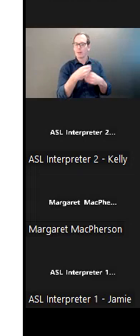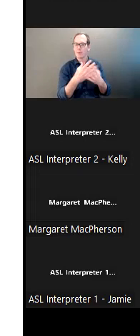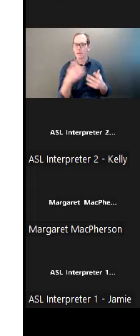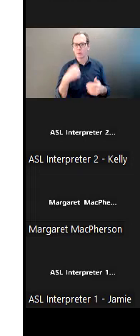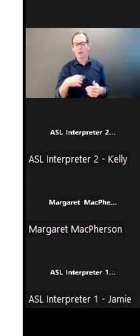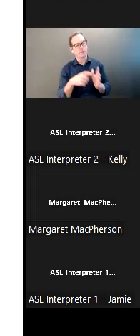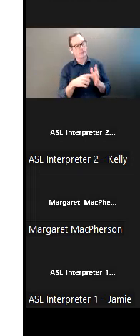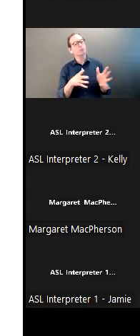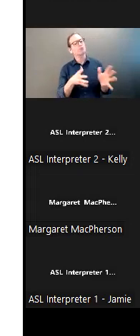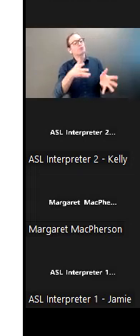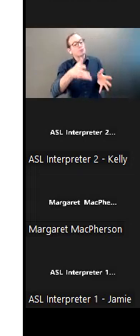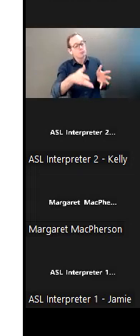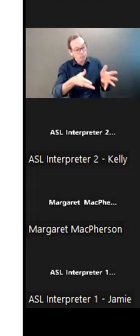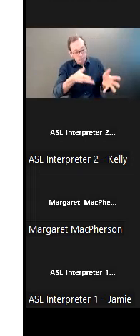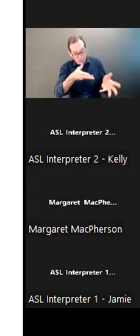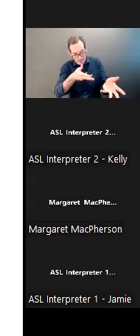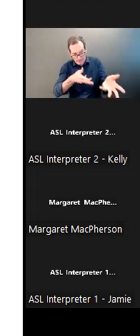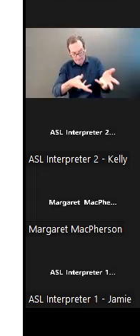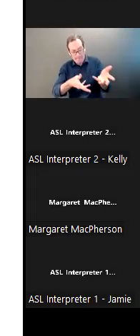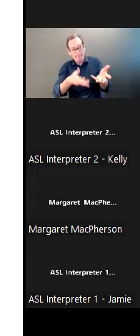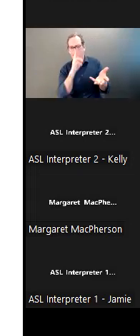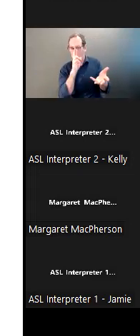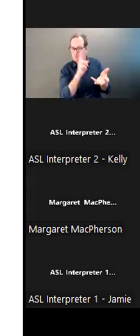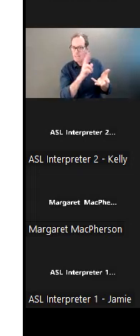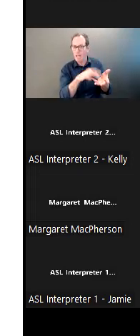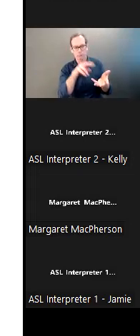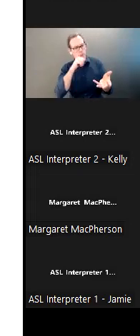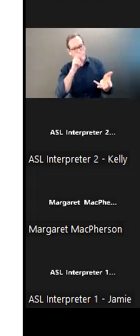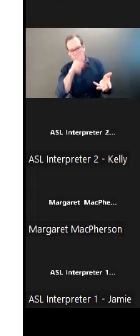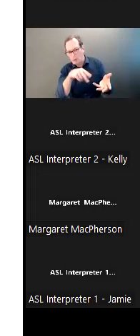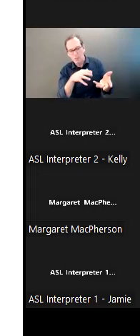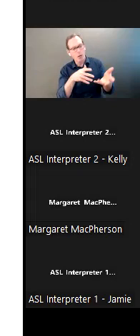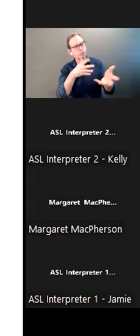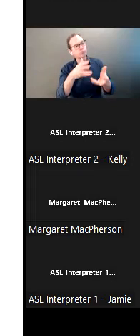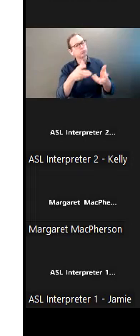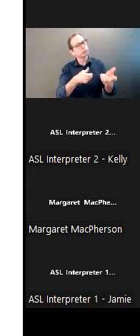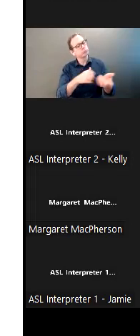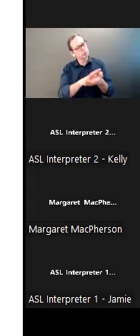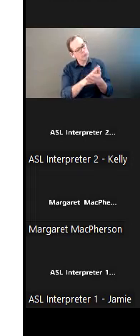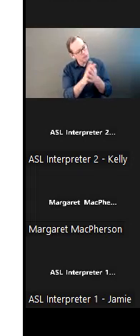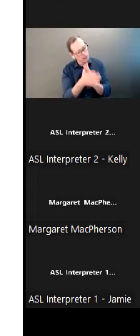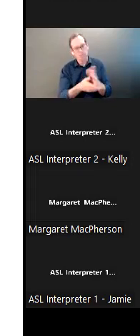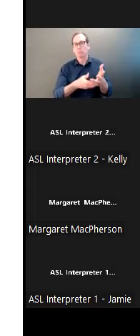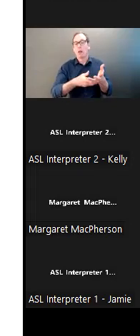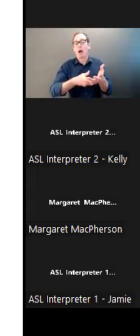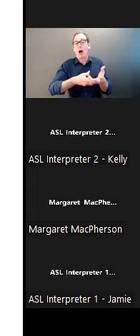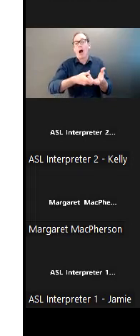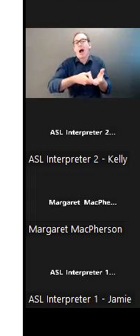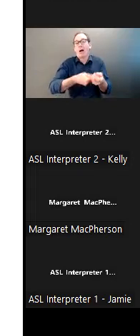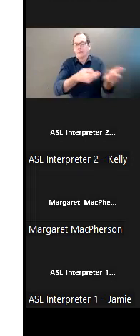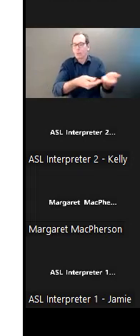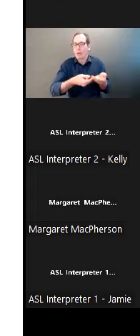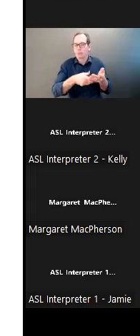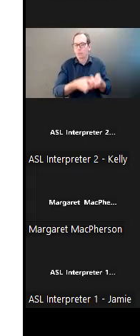earn the person's trust by treating them in a respectful way. And as we know, these forms of interpersonal violence are